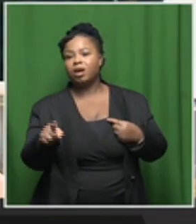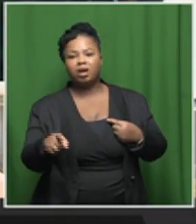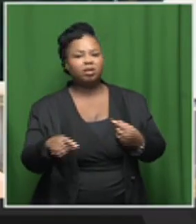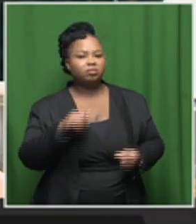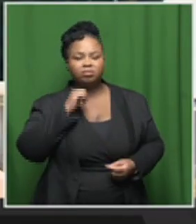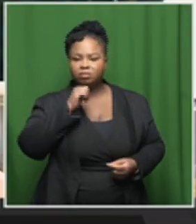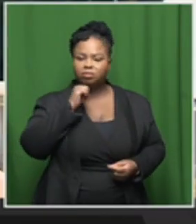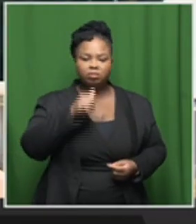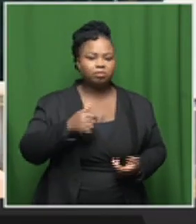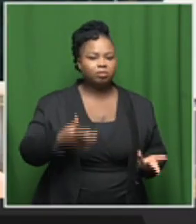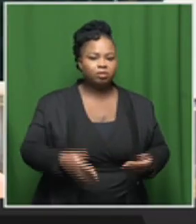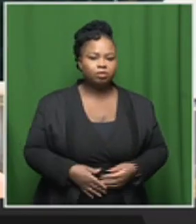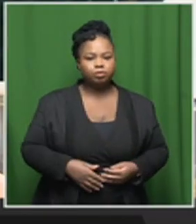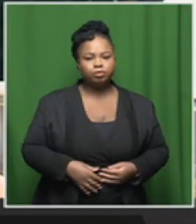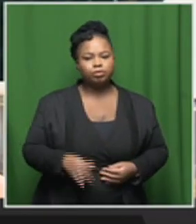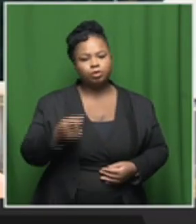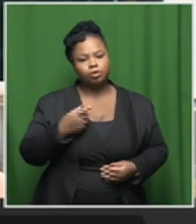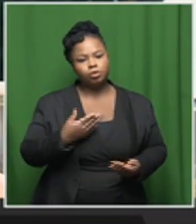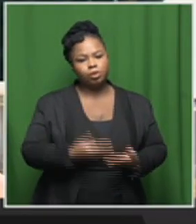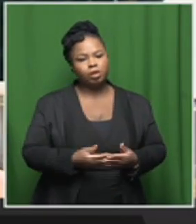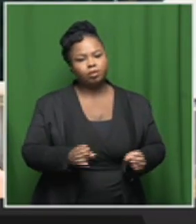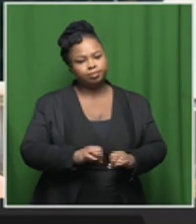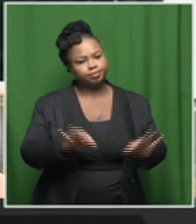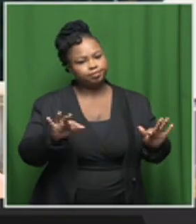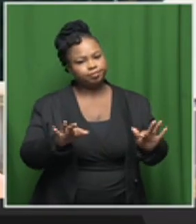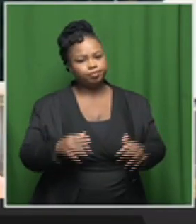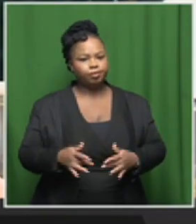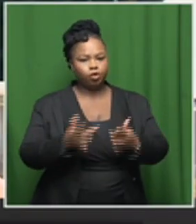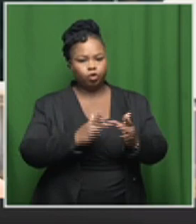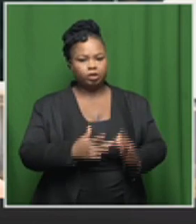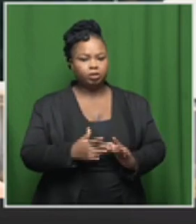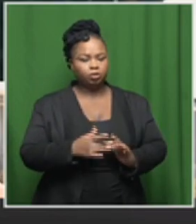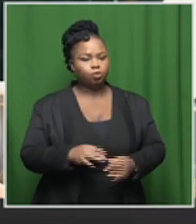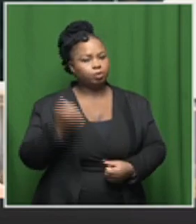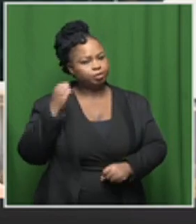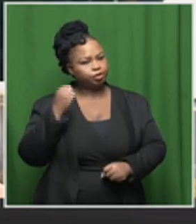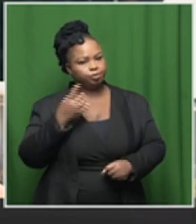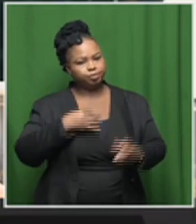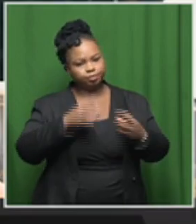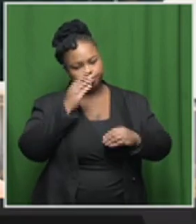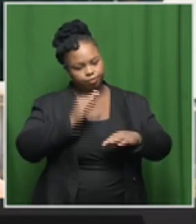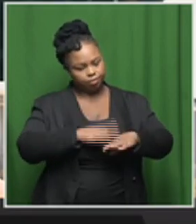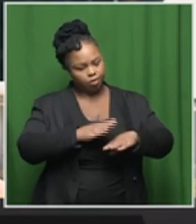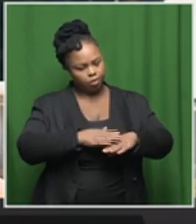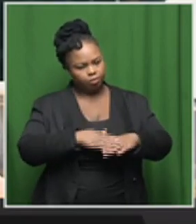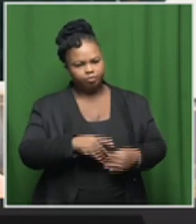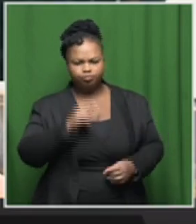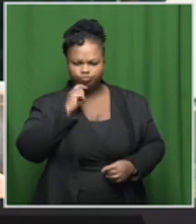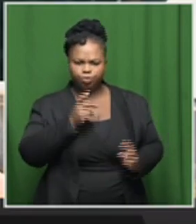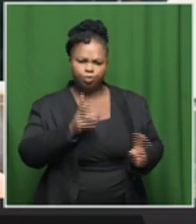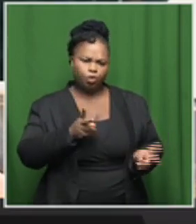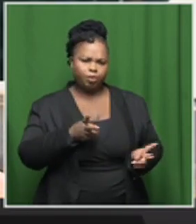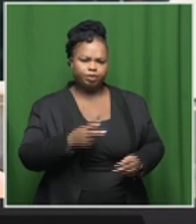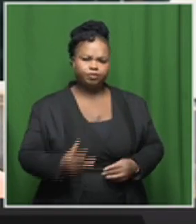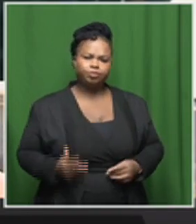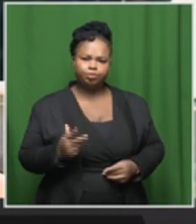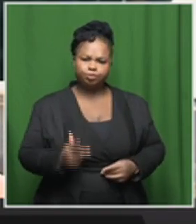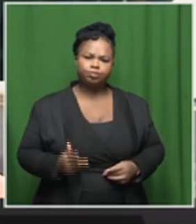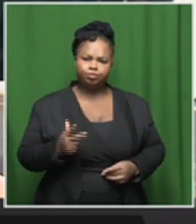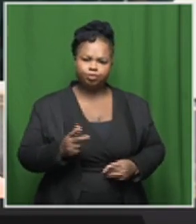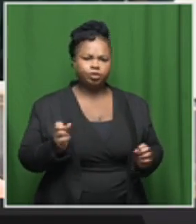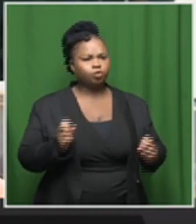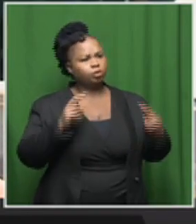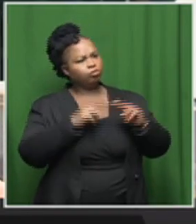broken. We send sonar waves across our fiber. So with machine learning, we can learn over time that it's normal for a train to go over this